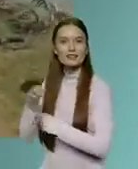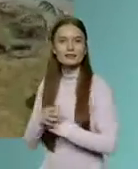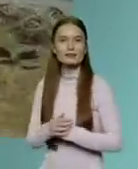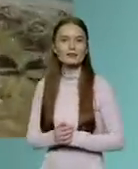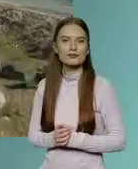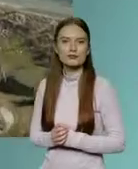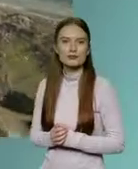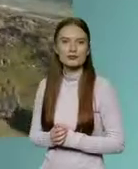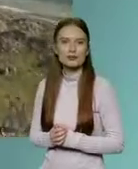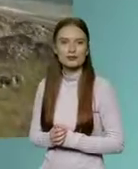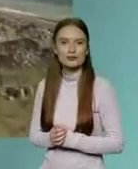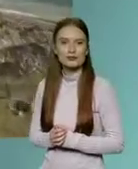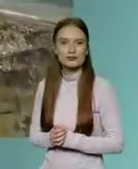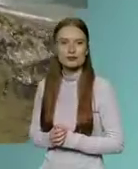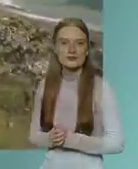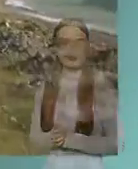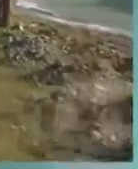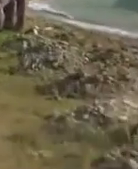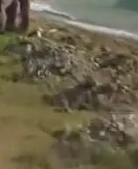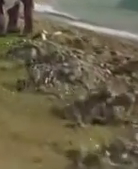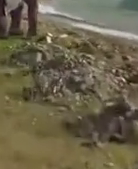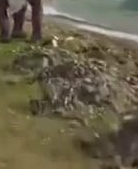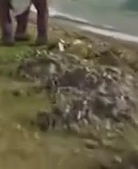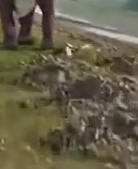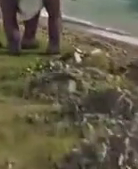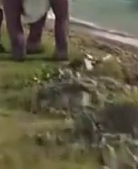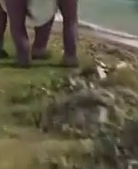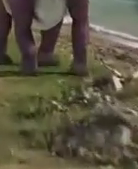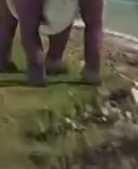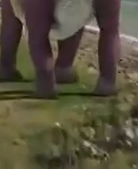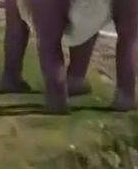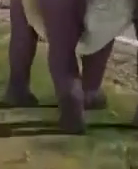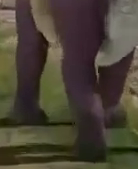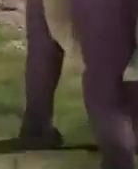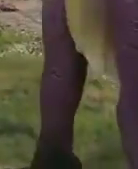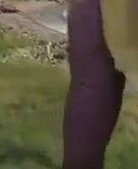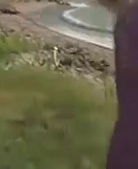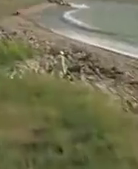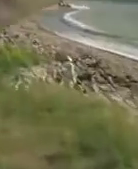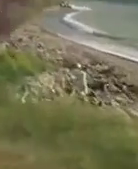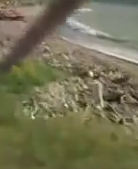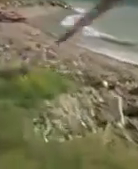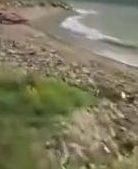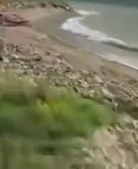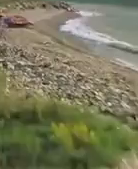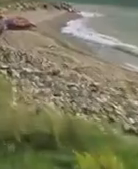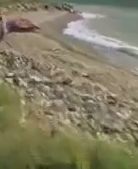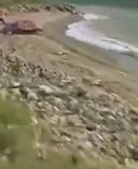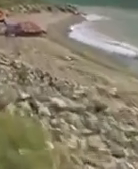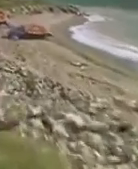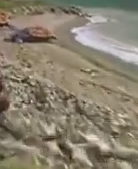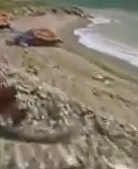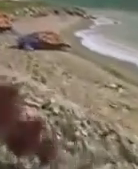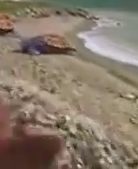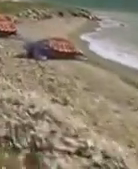Computer-generated images of an assortment of prehistoric animals beside a sunny coastline. The group includes T-Rex, stegosauruses,